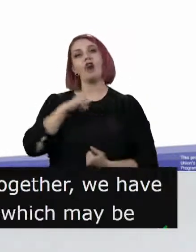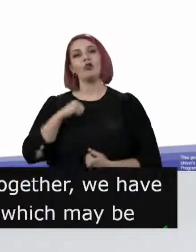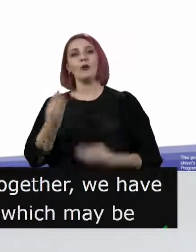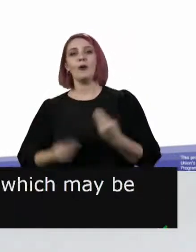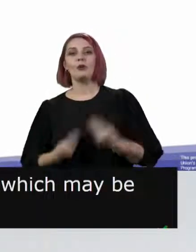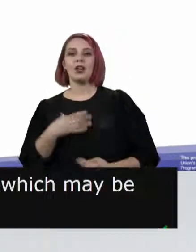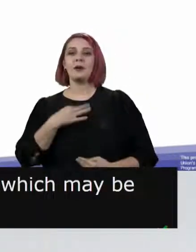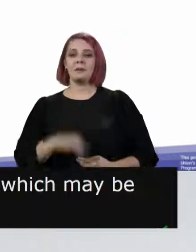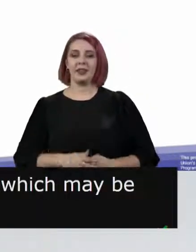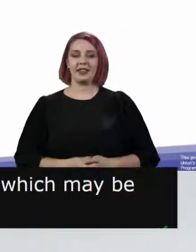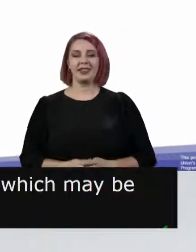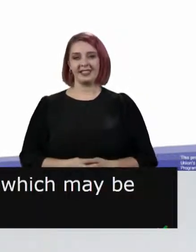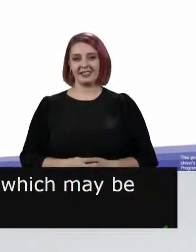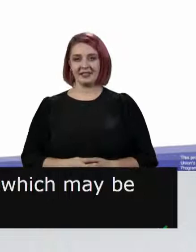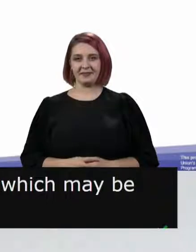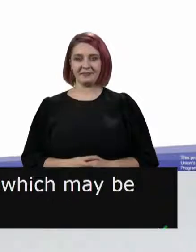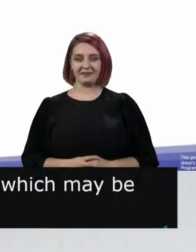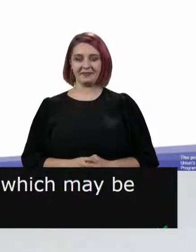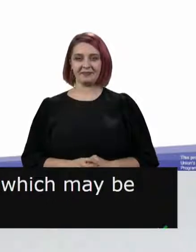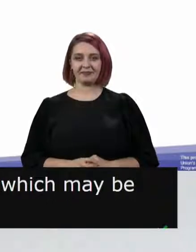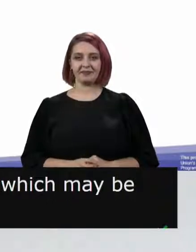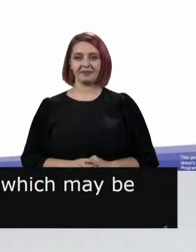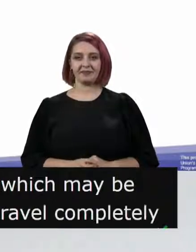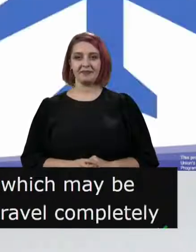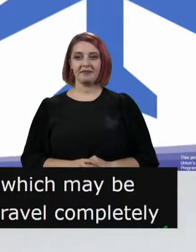struggle to travel completely autonomously.